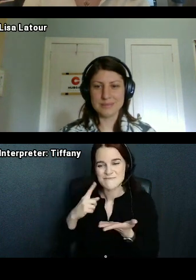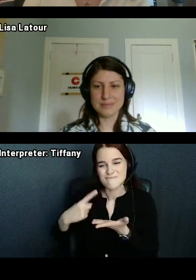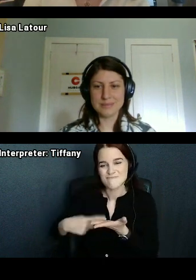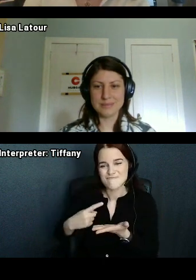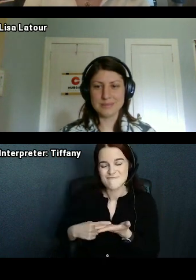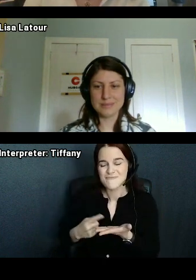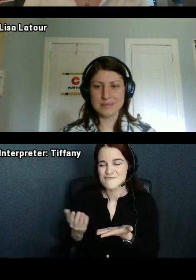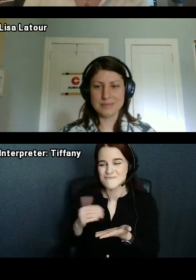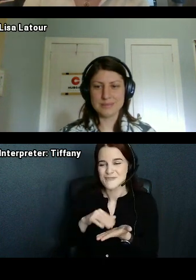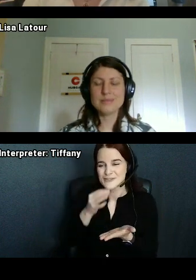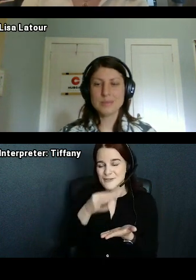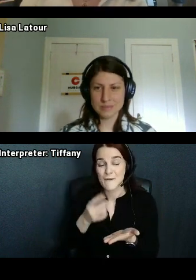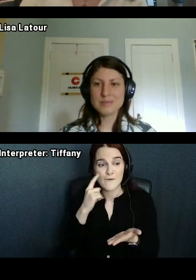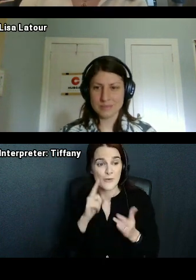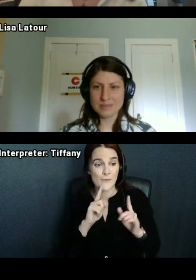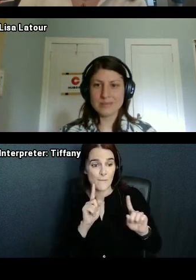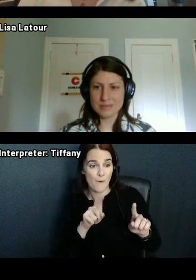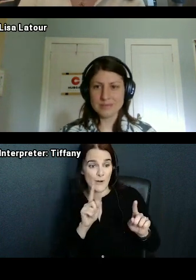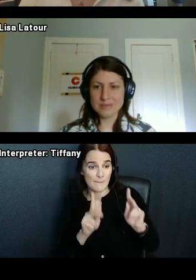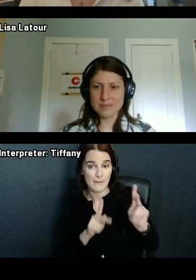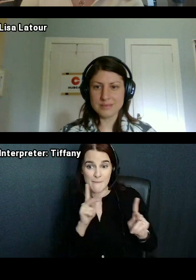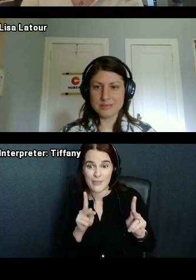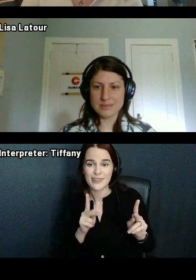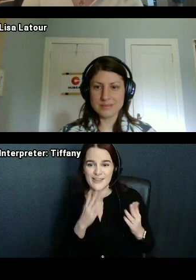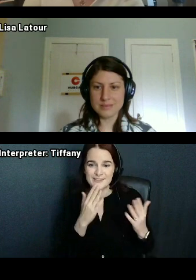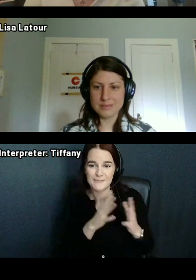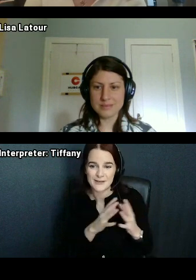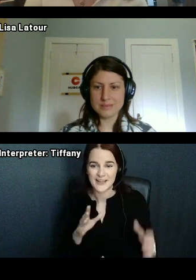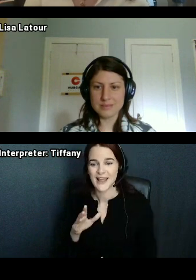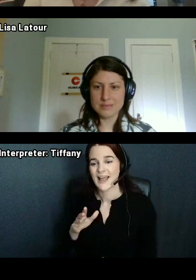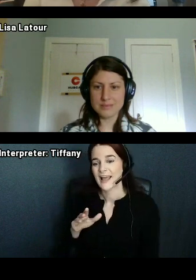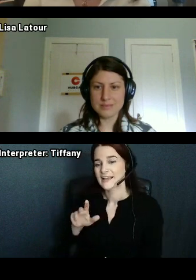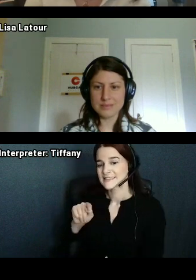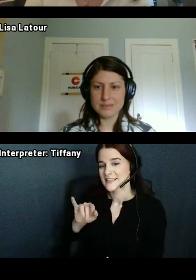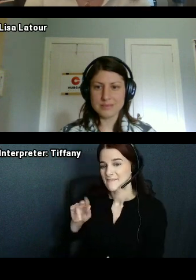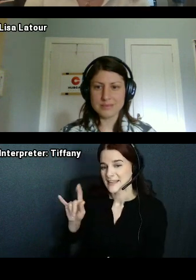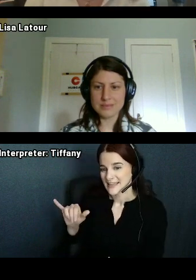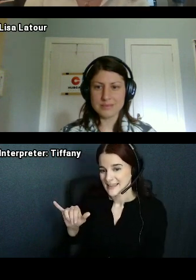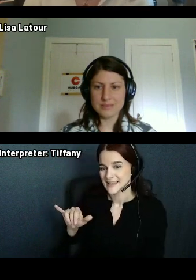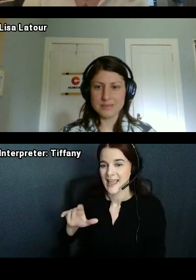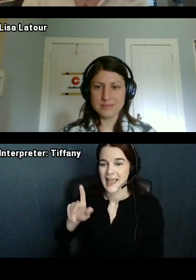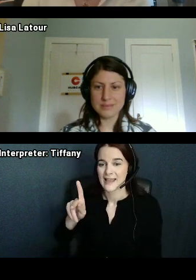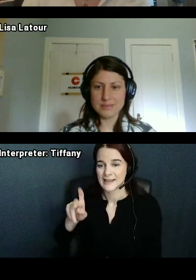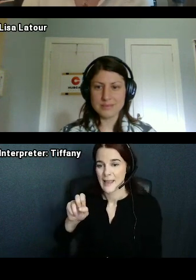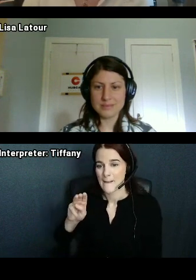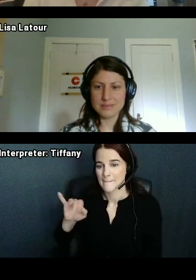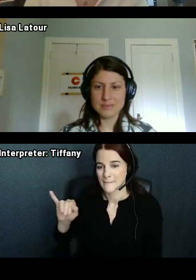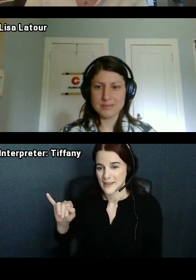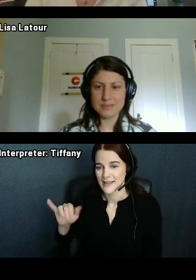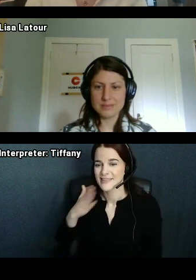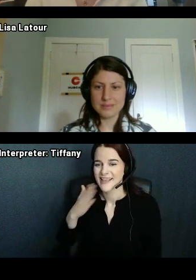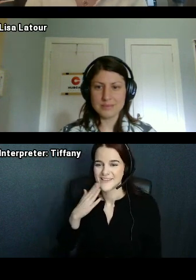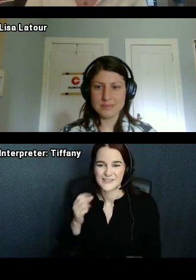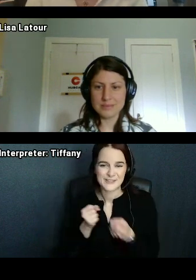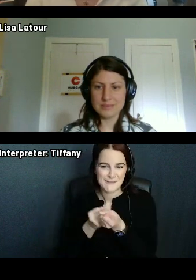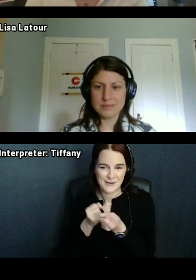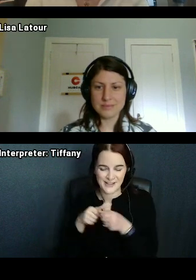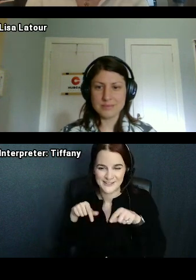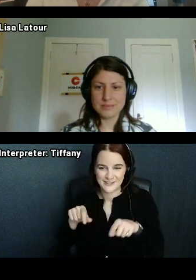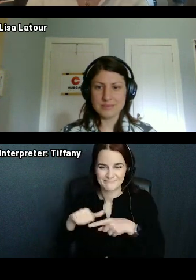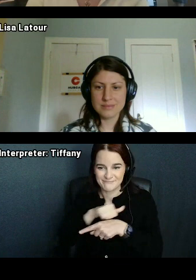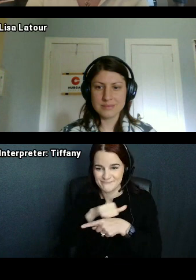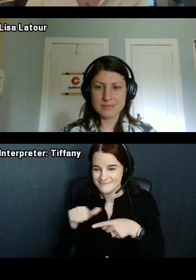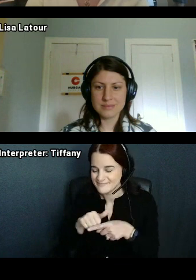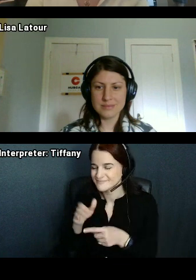folks, thank you so much. Tiffany, Kami, thank you for supporting us through this one. We really appreciate your